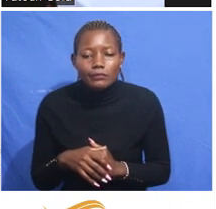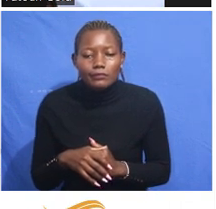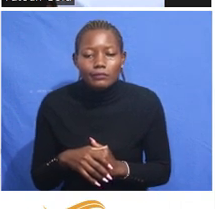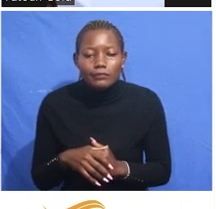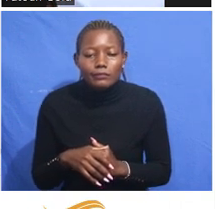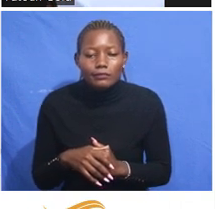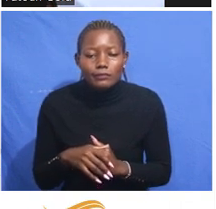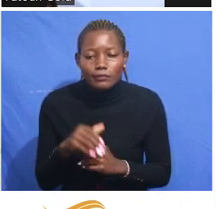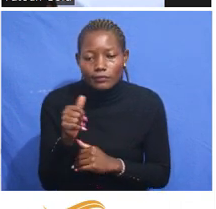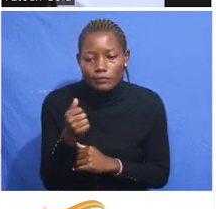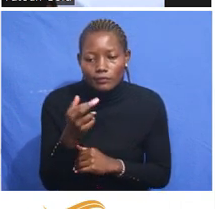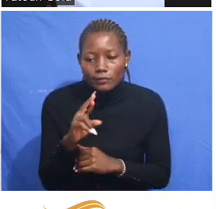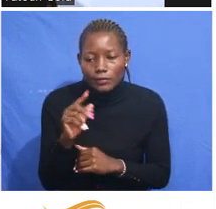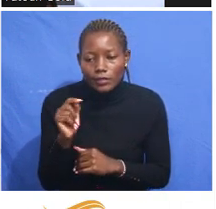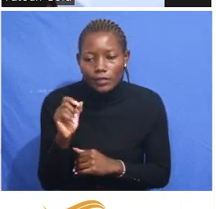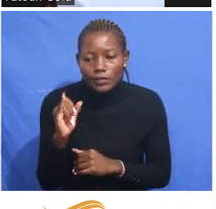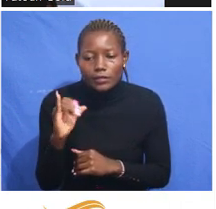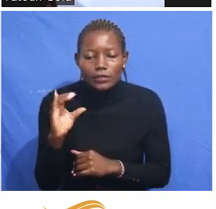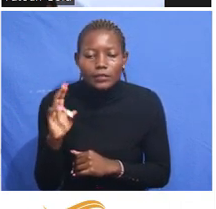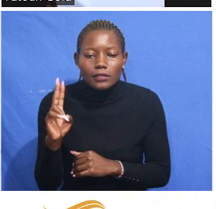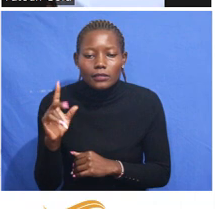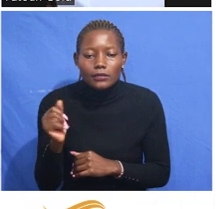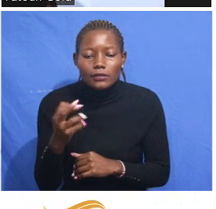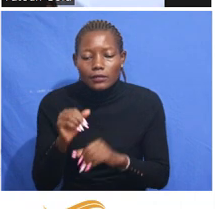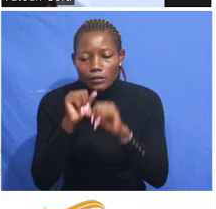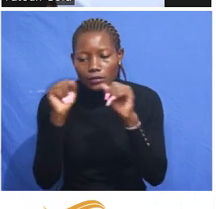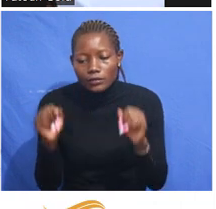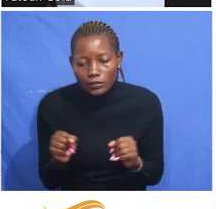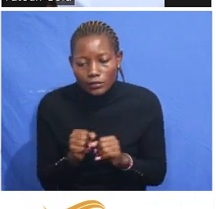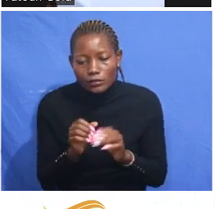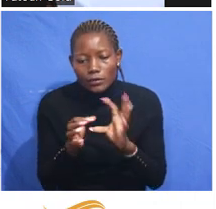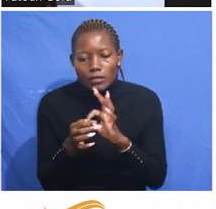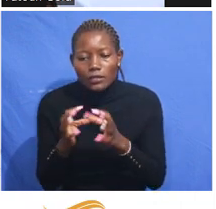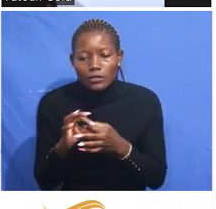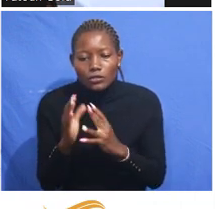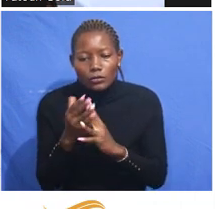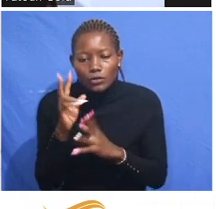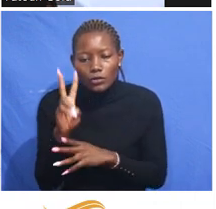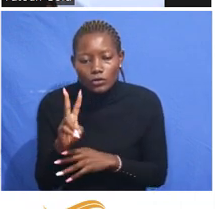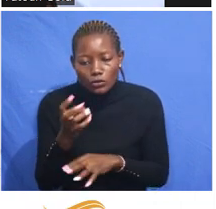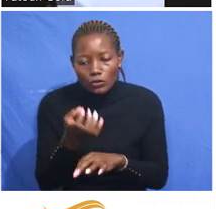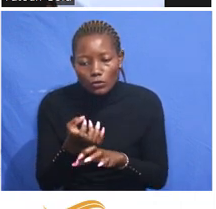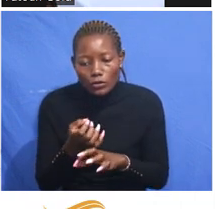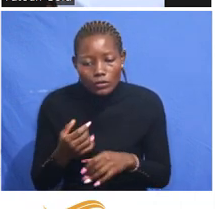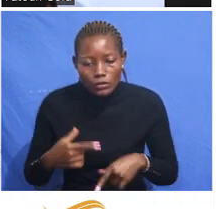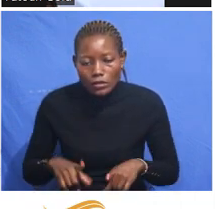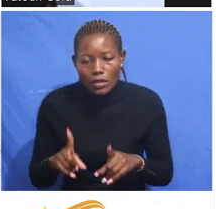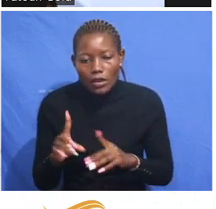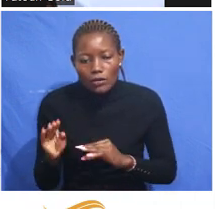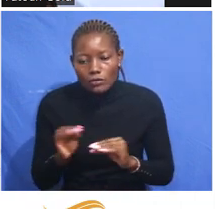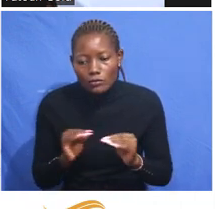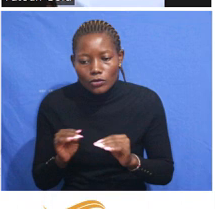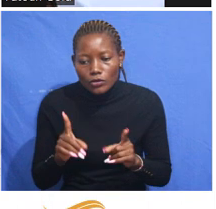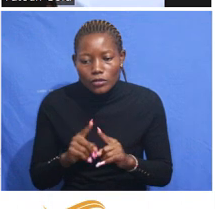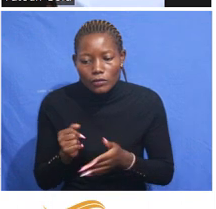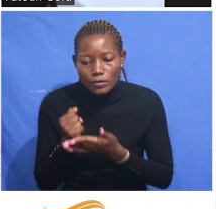The articular system is mainly the joints, a connection between 2 bones. The system allows motion, helps to bear the body